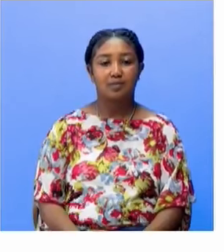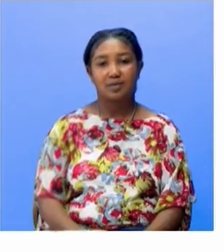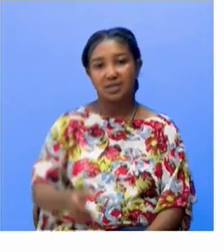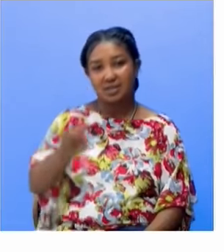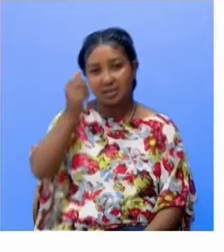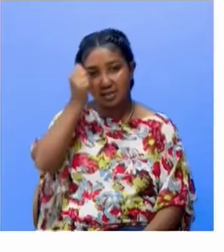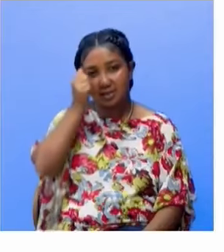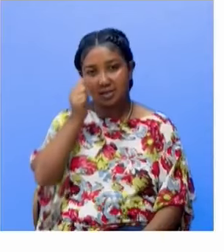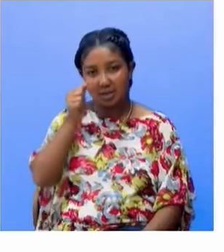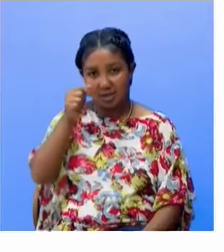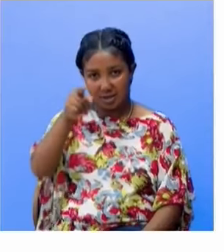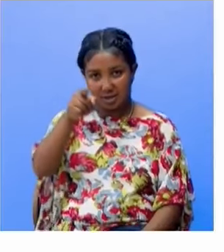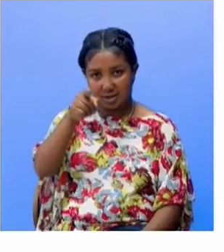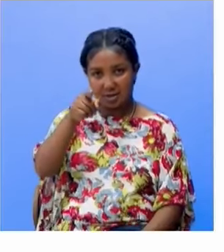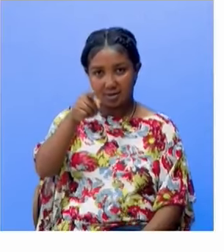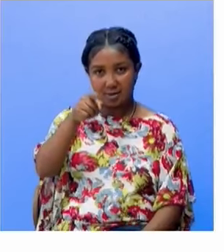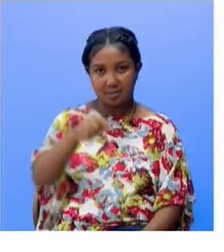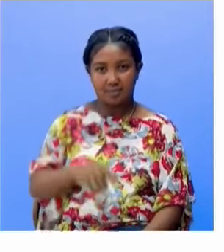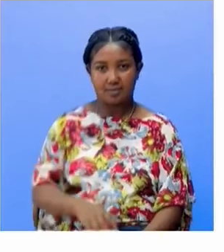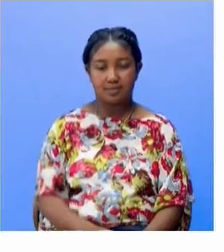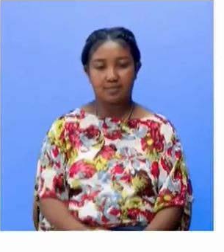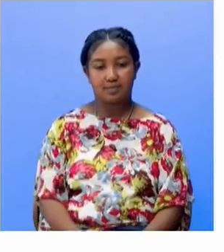He